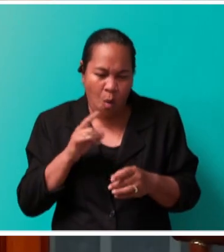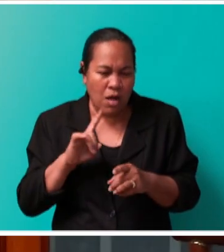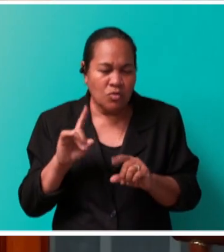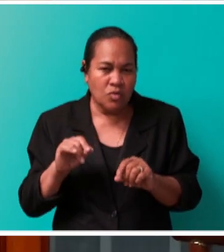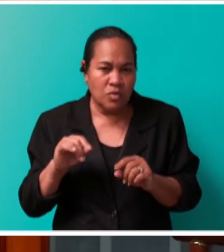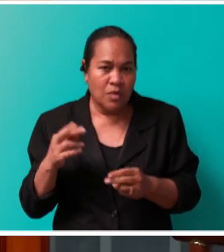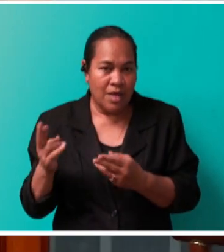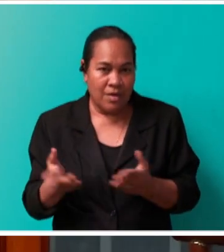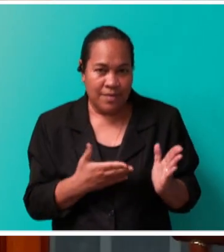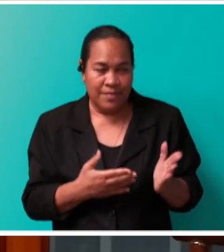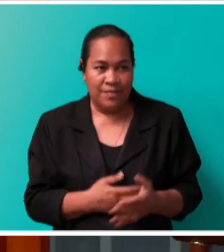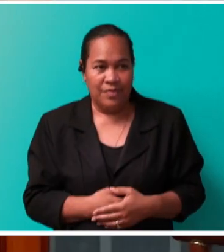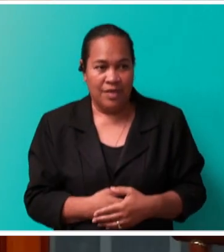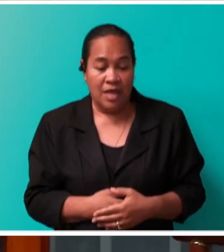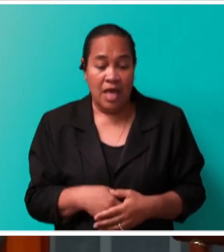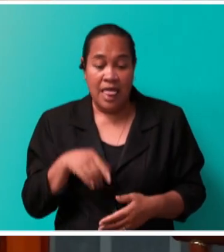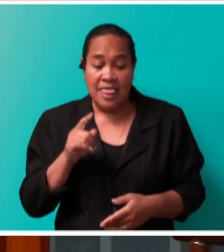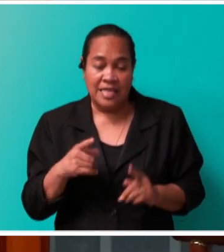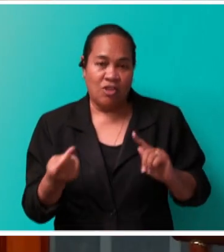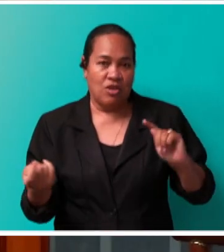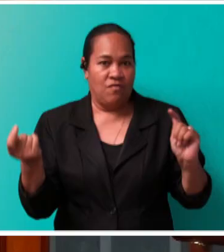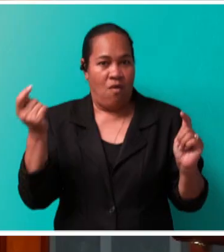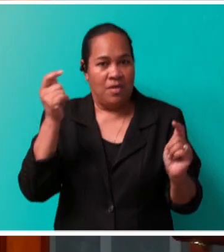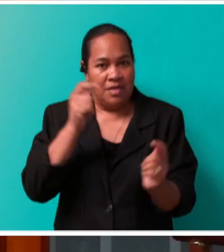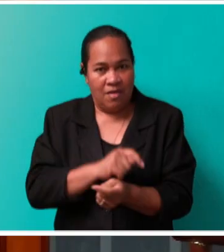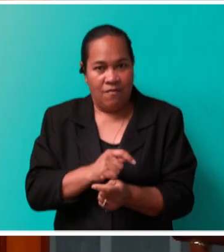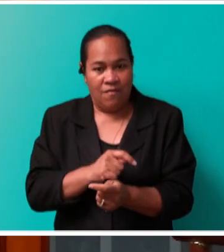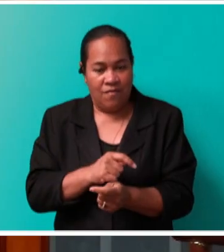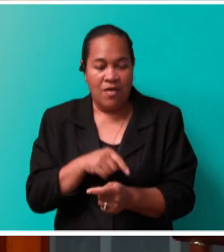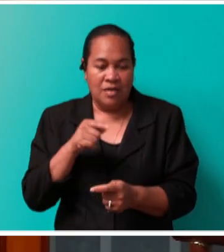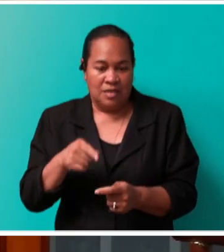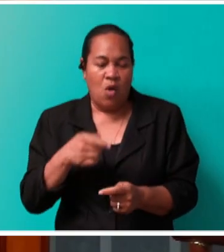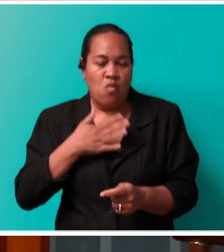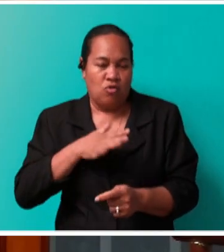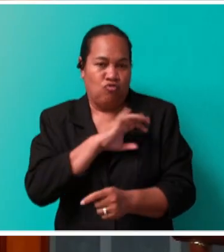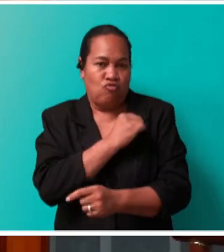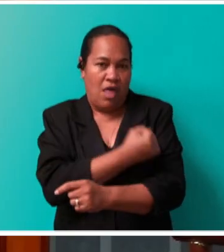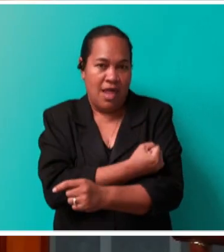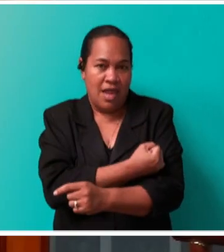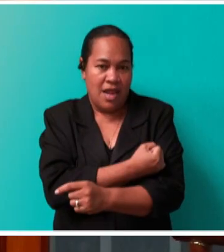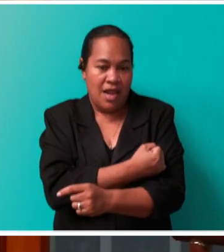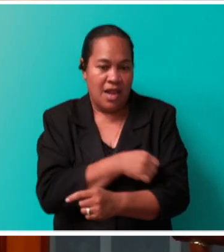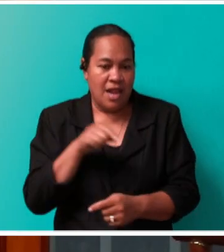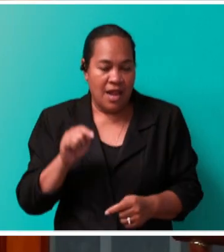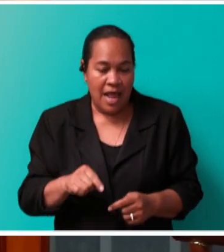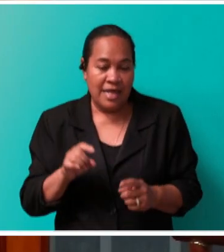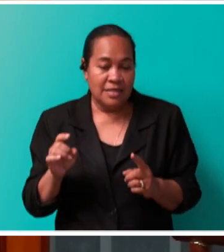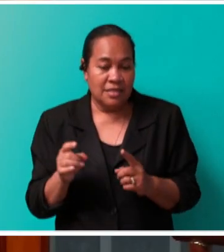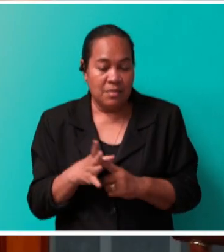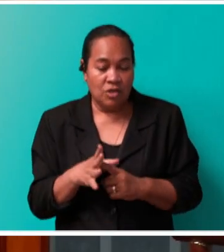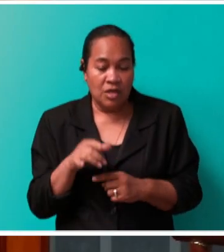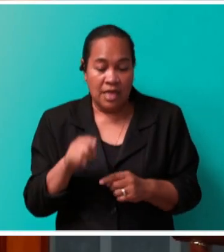Honorable members, this is a transformative endeavor that seeks to strengthen social protection